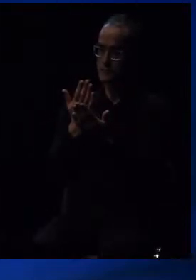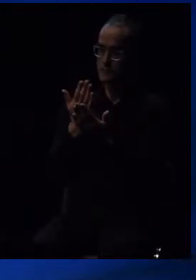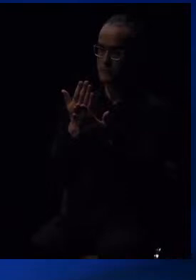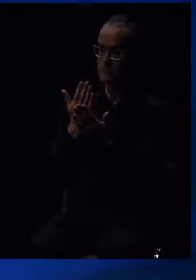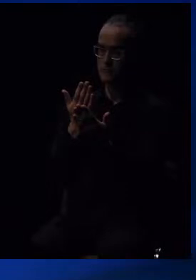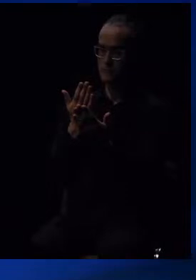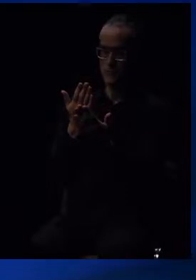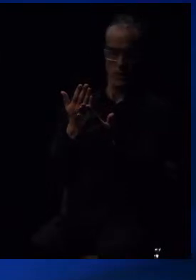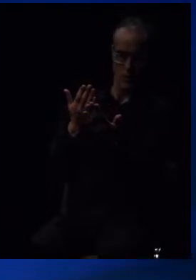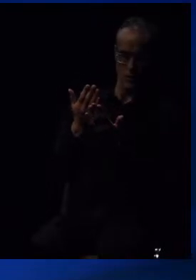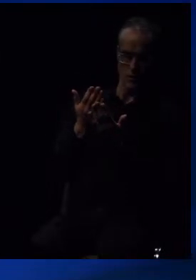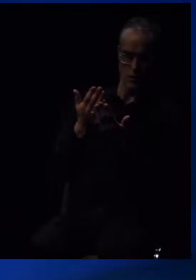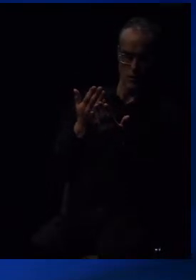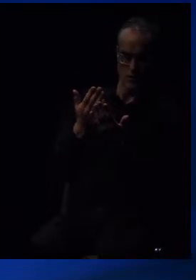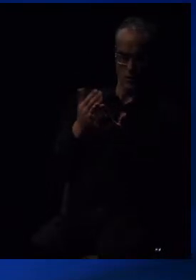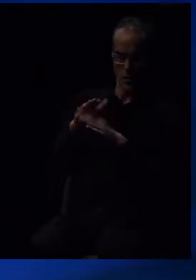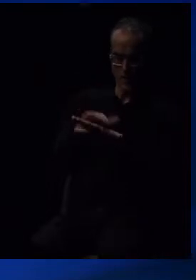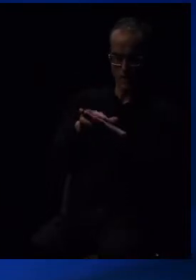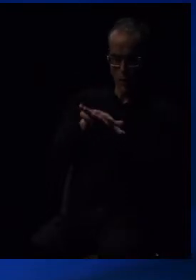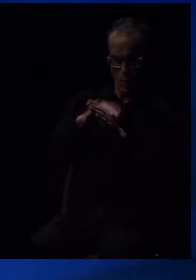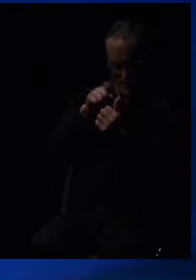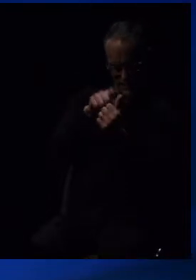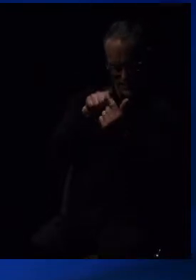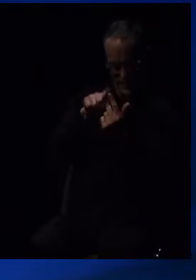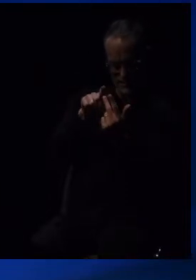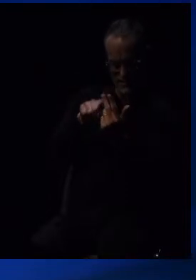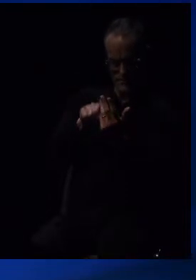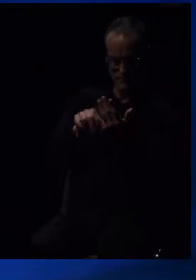which blue just helps me with.